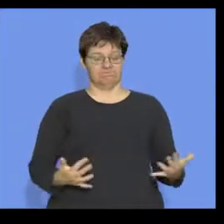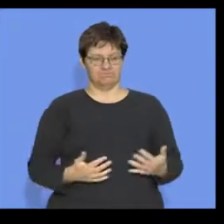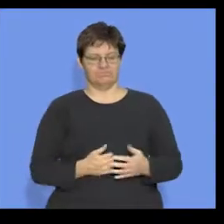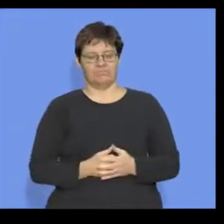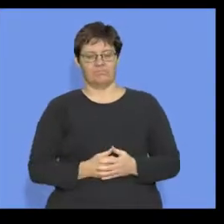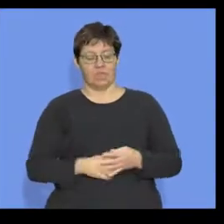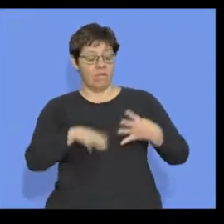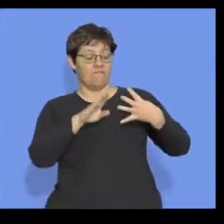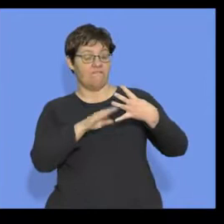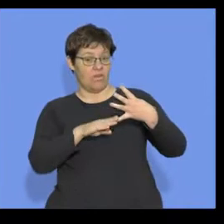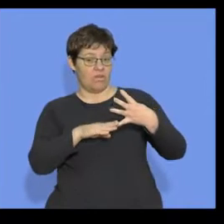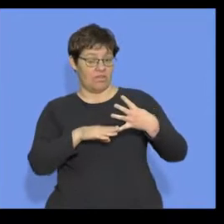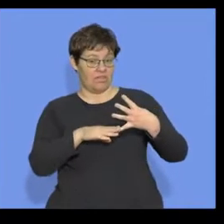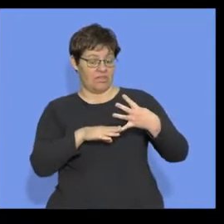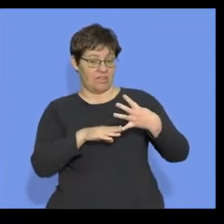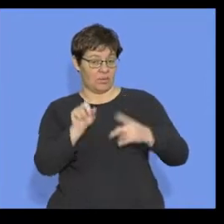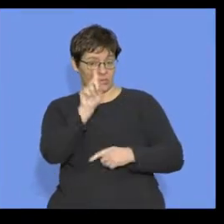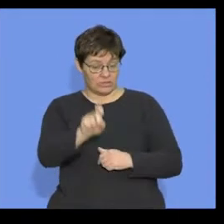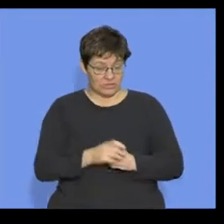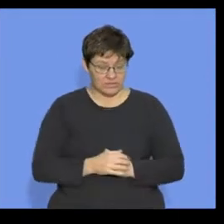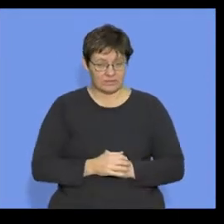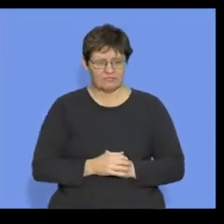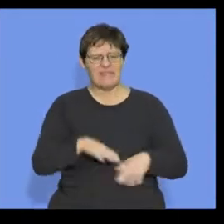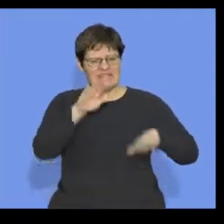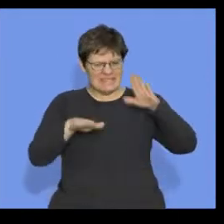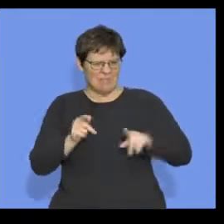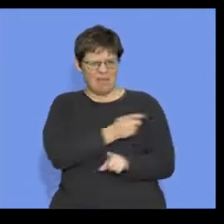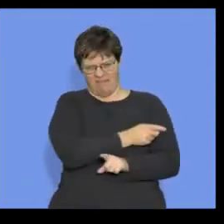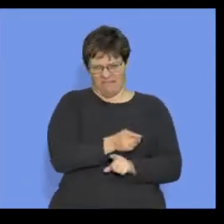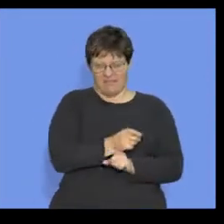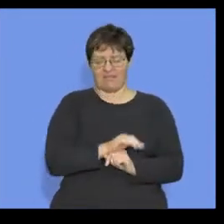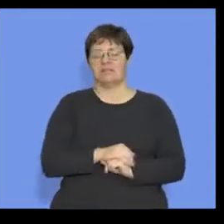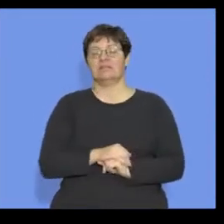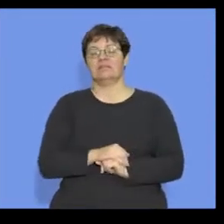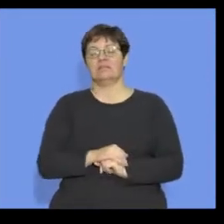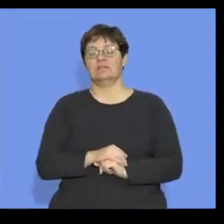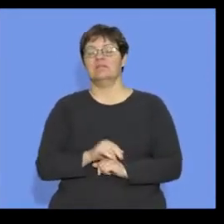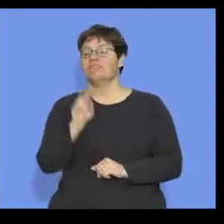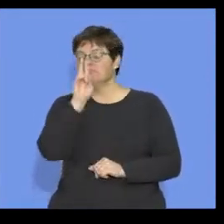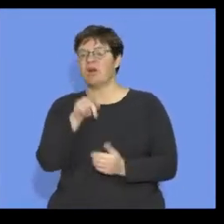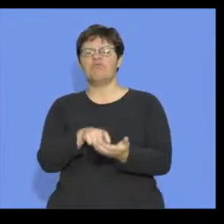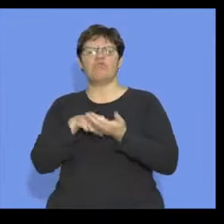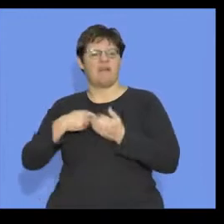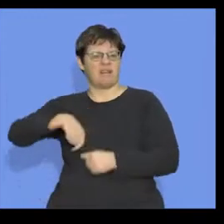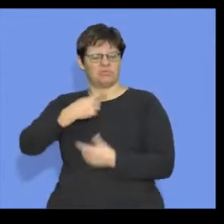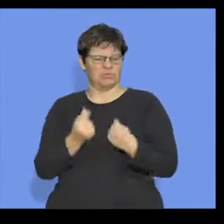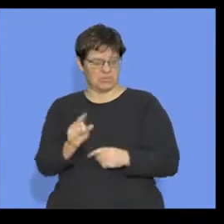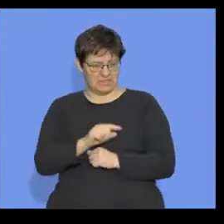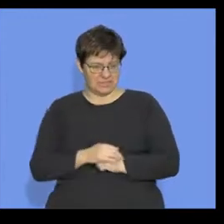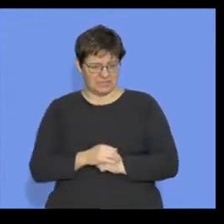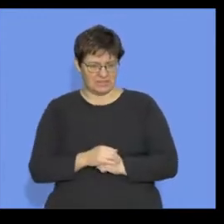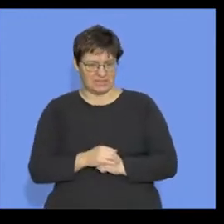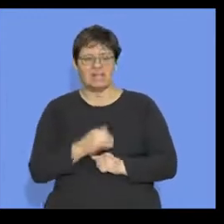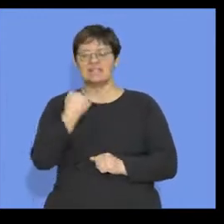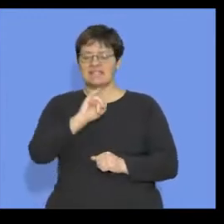our fourth problem, okay, which is similar. So let's see what is required here. So we're still dealing